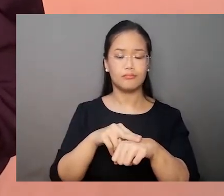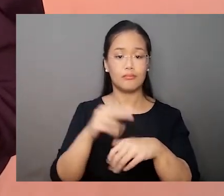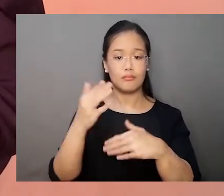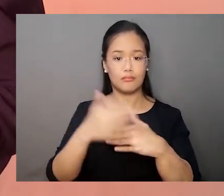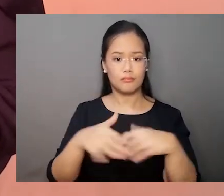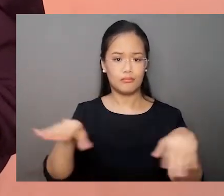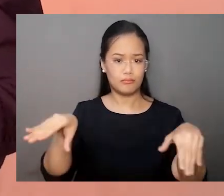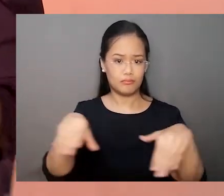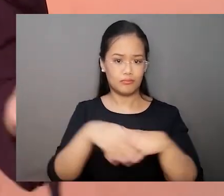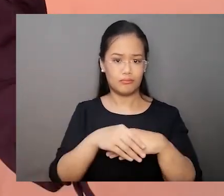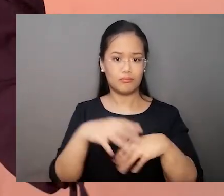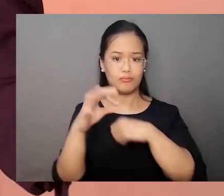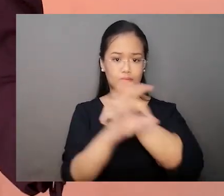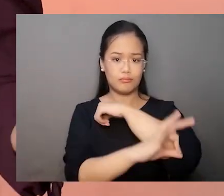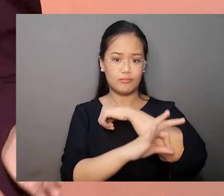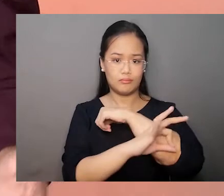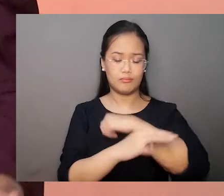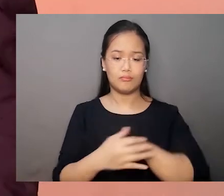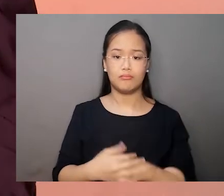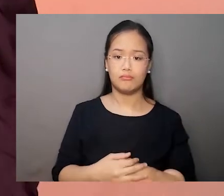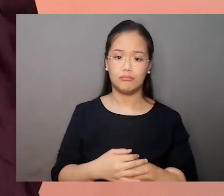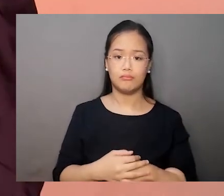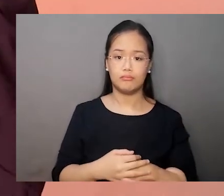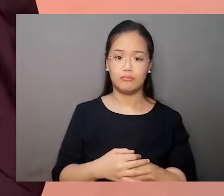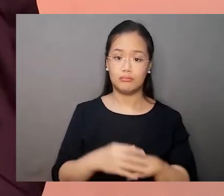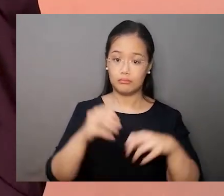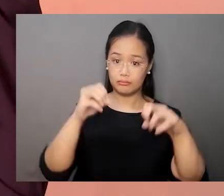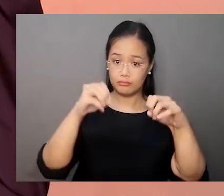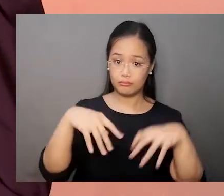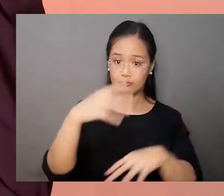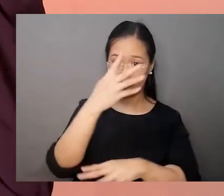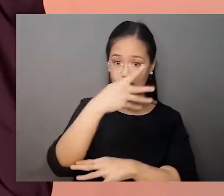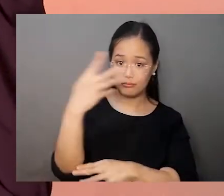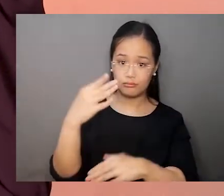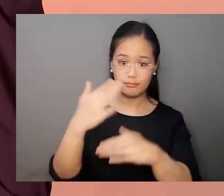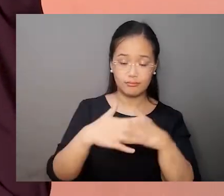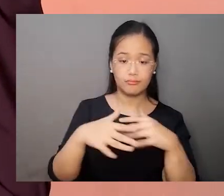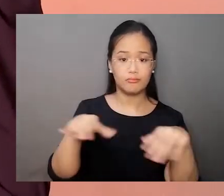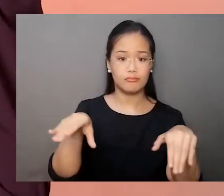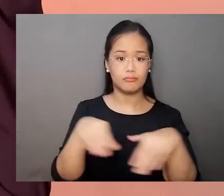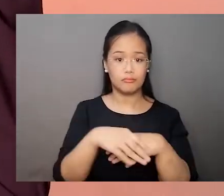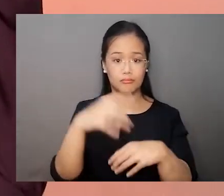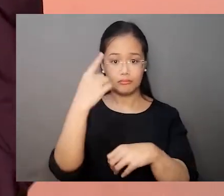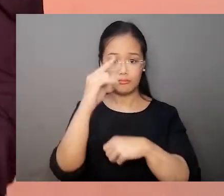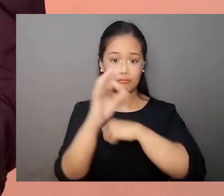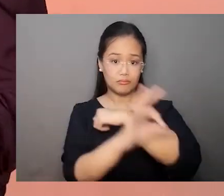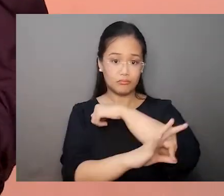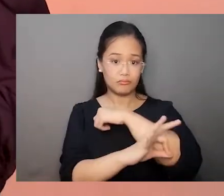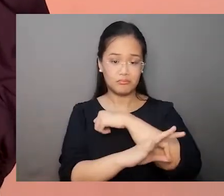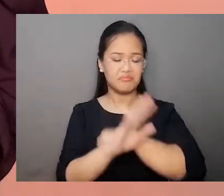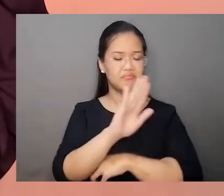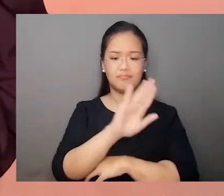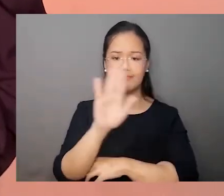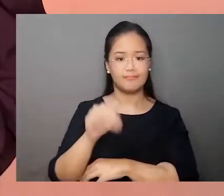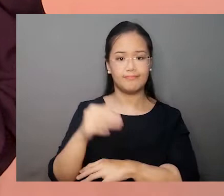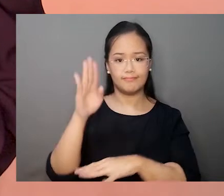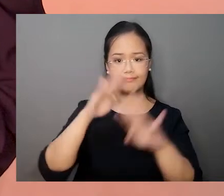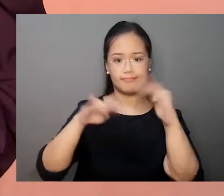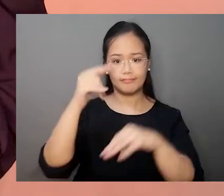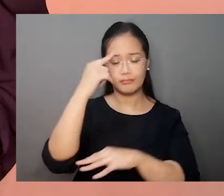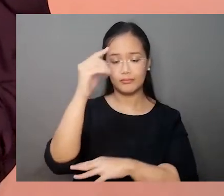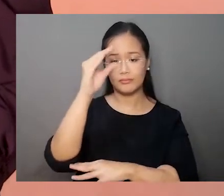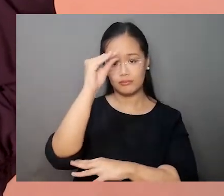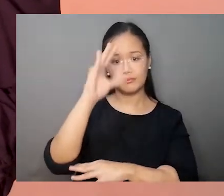foreigners. Of course, losing citizenship merely on account of marriage to foreigners has never been a problem for